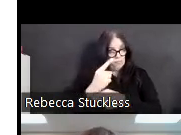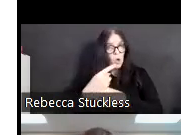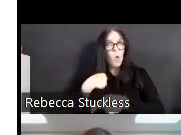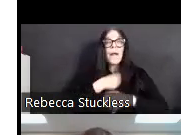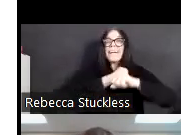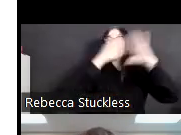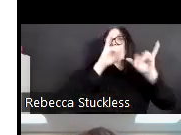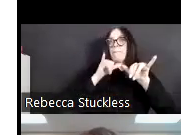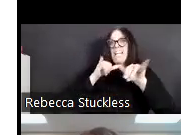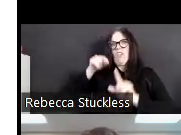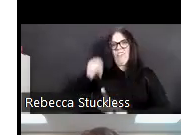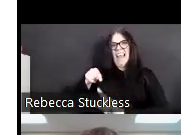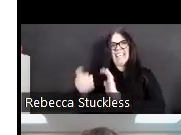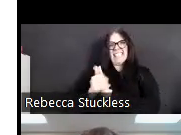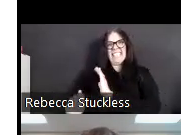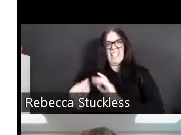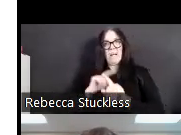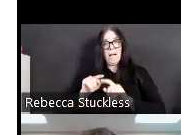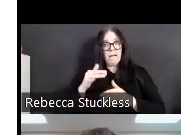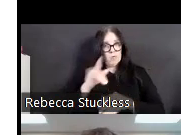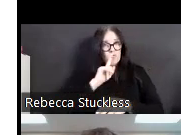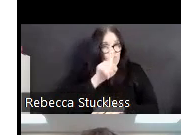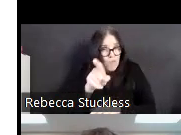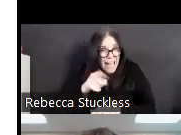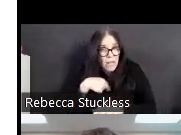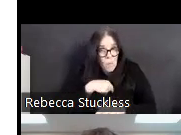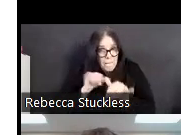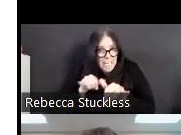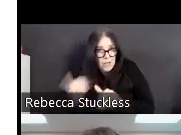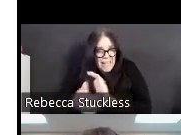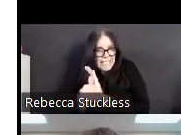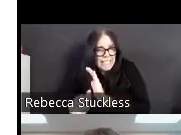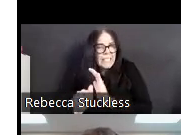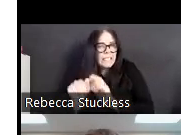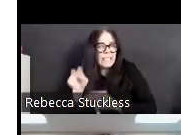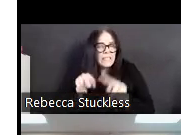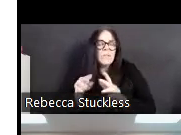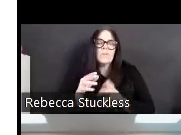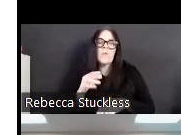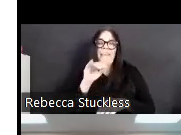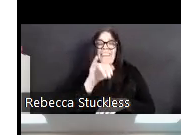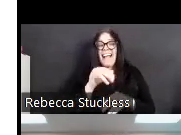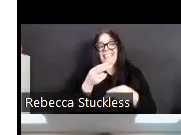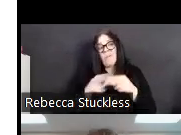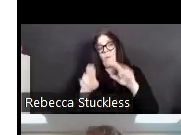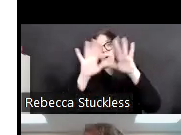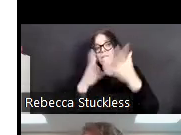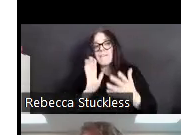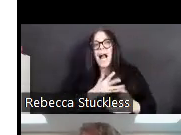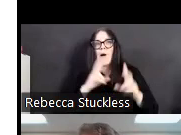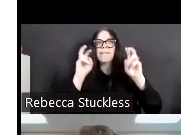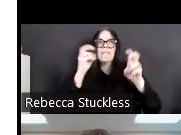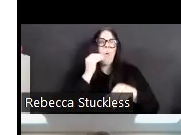measuring? So yeah, that's just a quick overview of some, call it homemade assessment